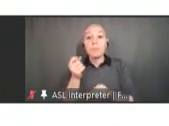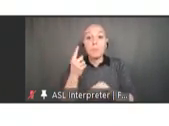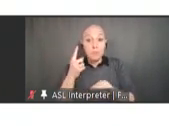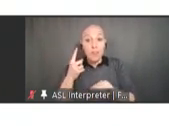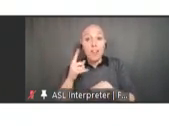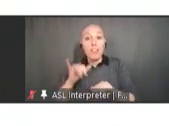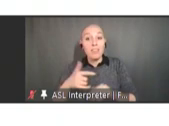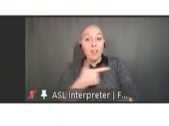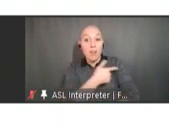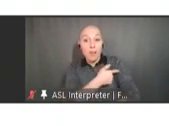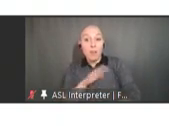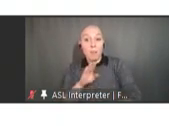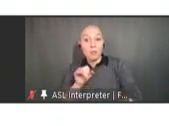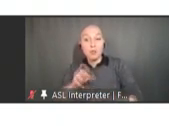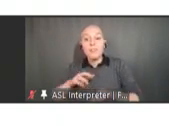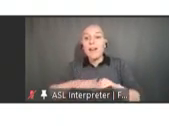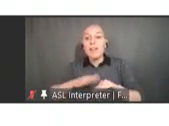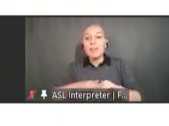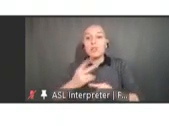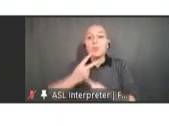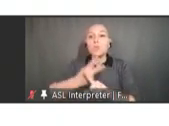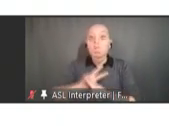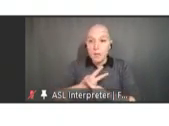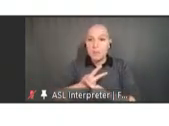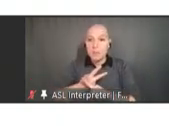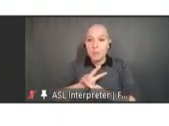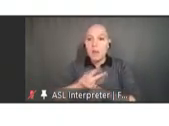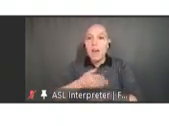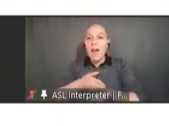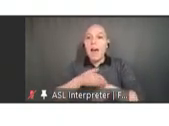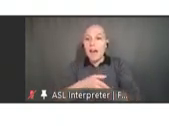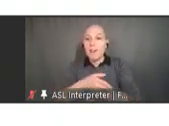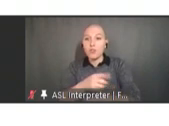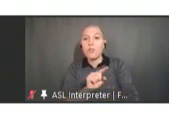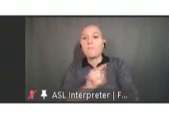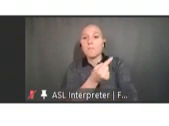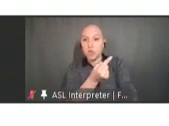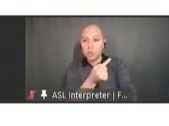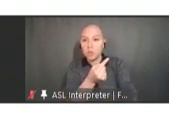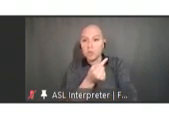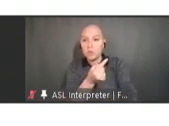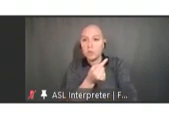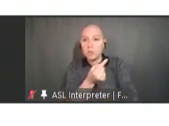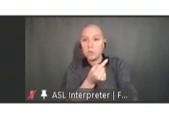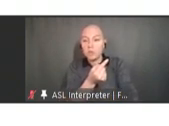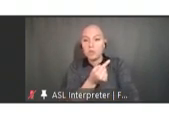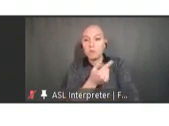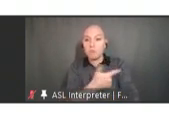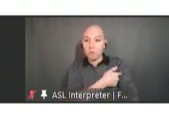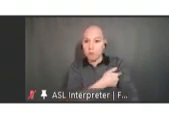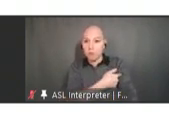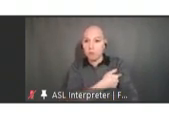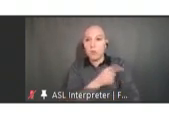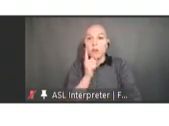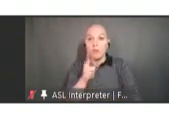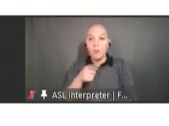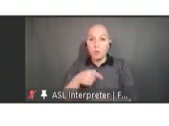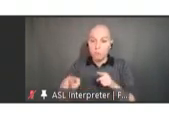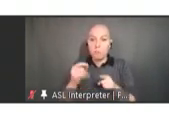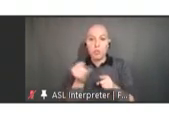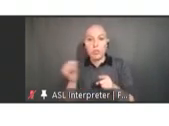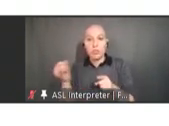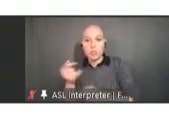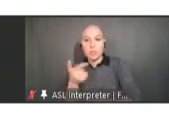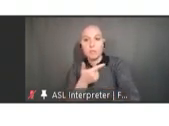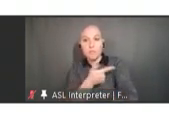2 months after a single dose of the Janssen product. October 26th, the